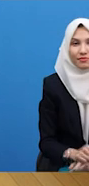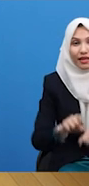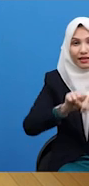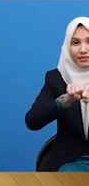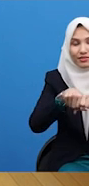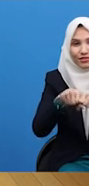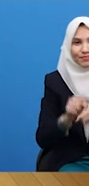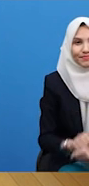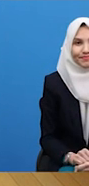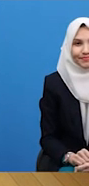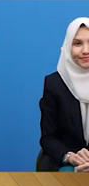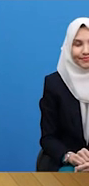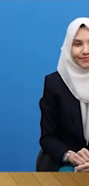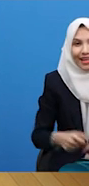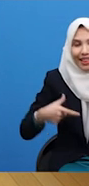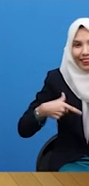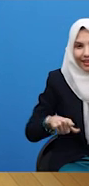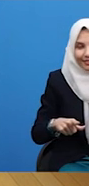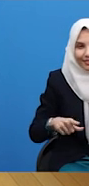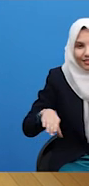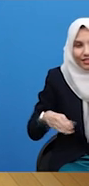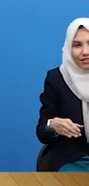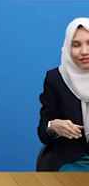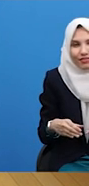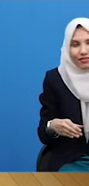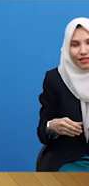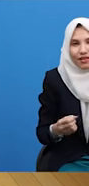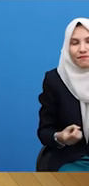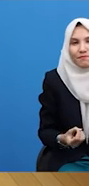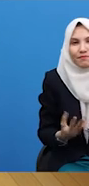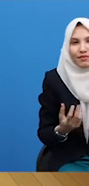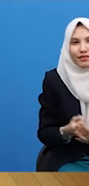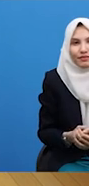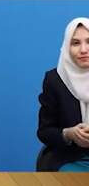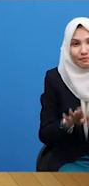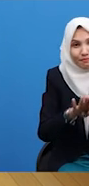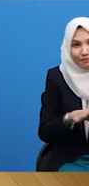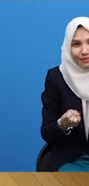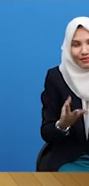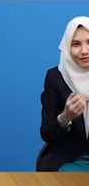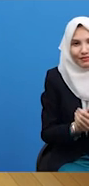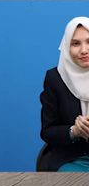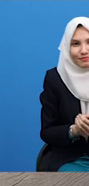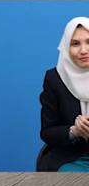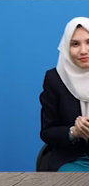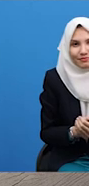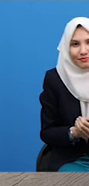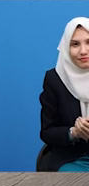So, let's do a few more tasks before we wrap up our lesson today.